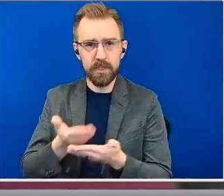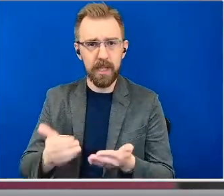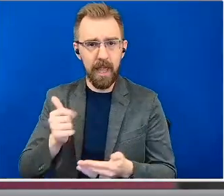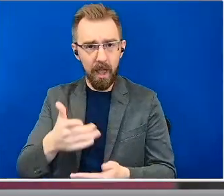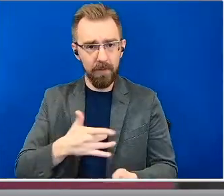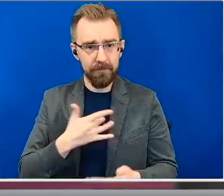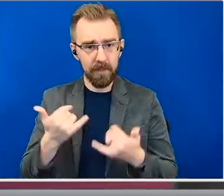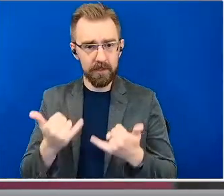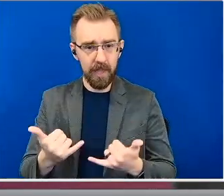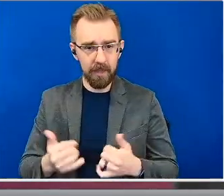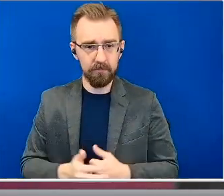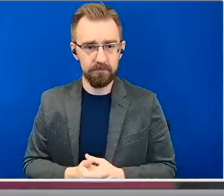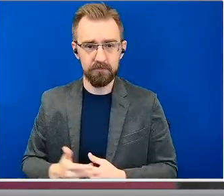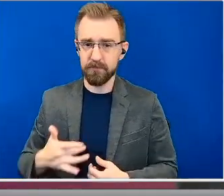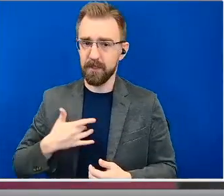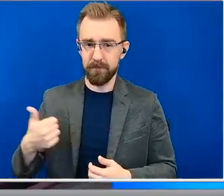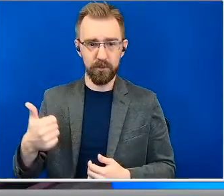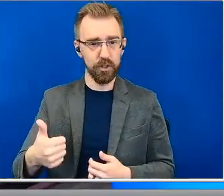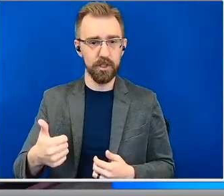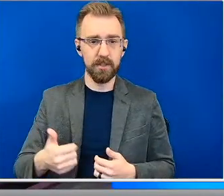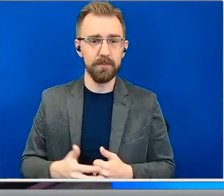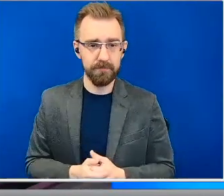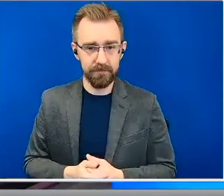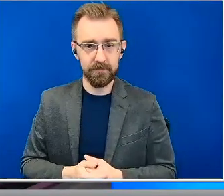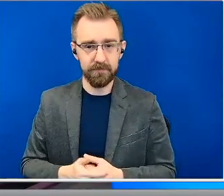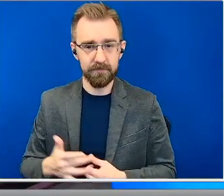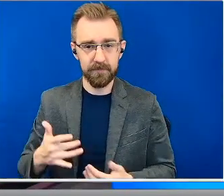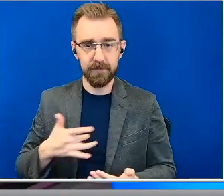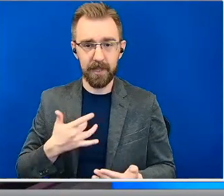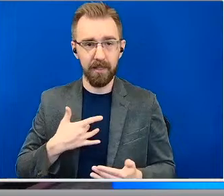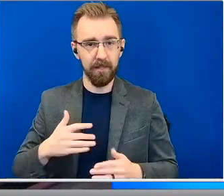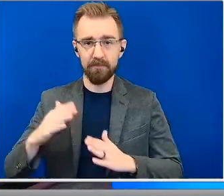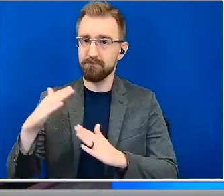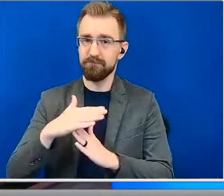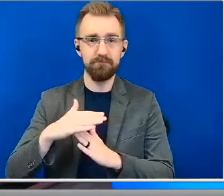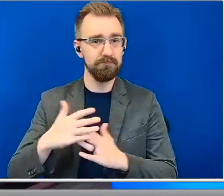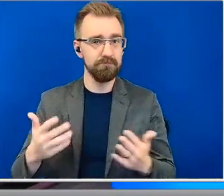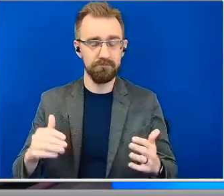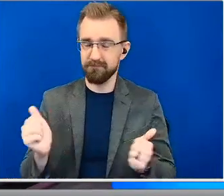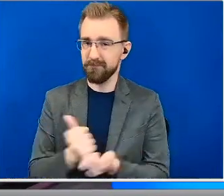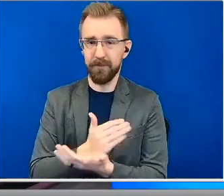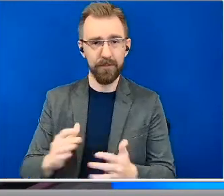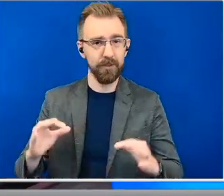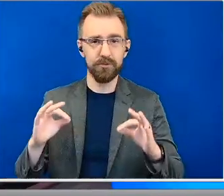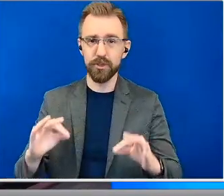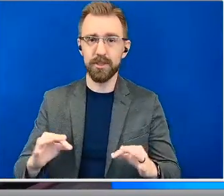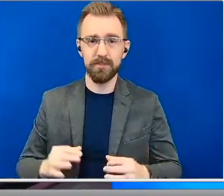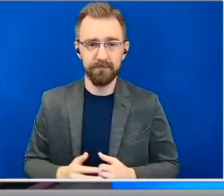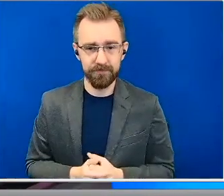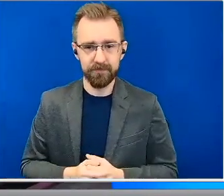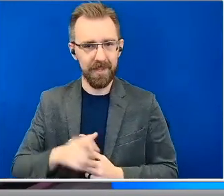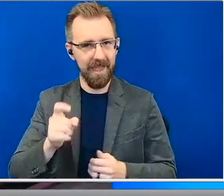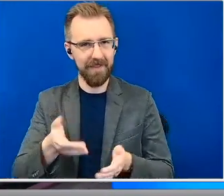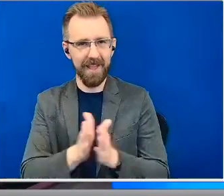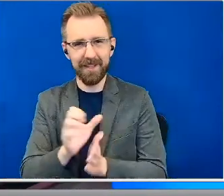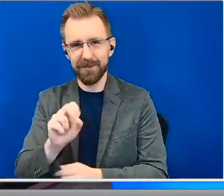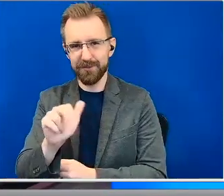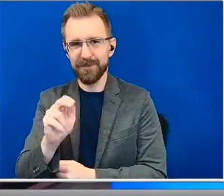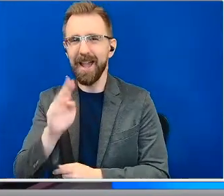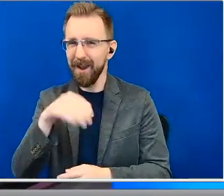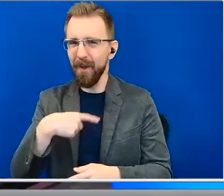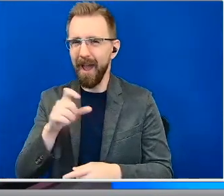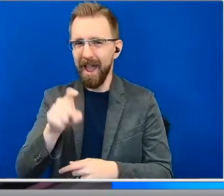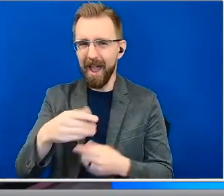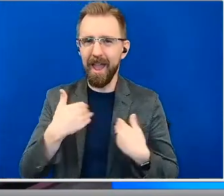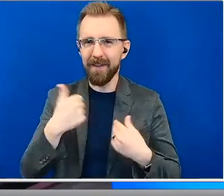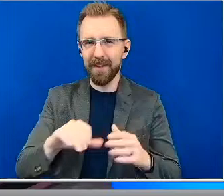good. Feel tip-top? Yeah, everything is good. I have to ask Susan. I know I asked you if you had any pictures with